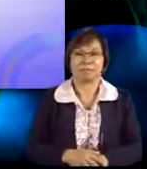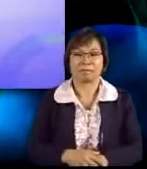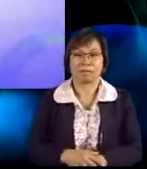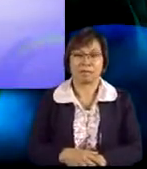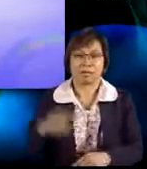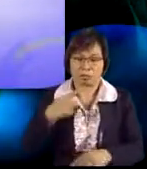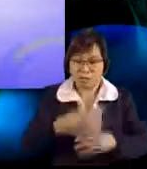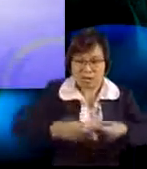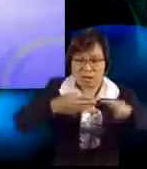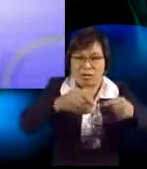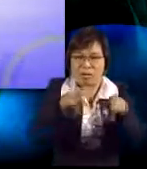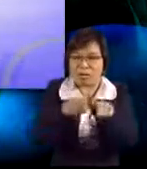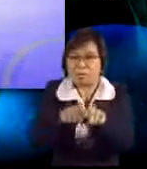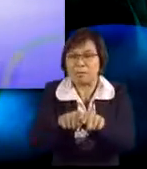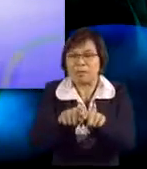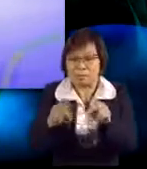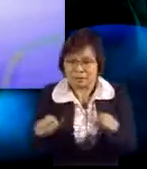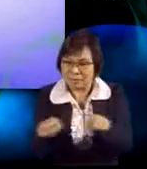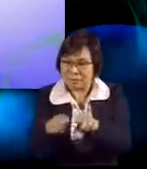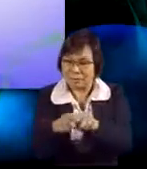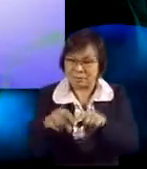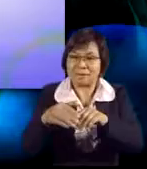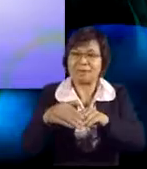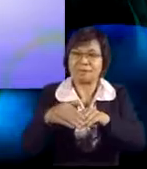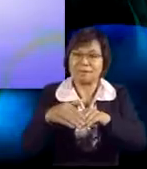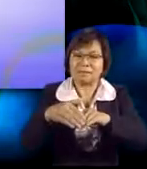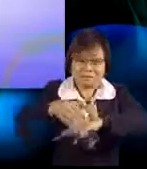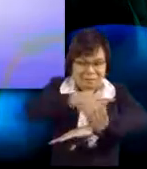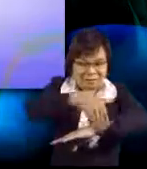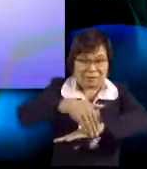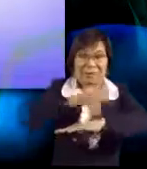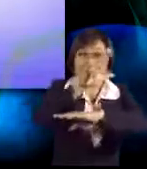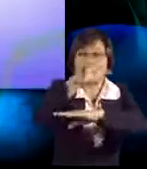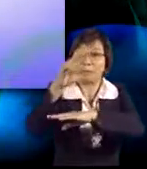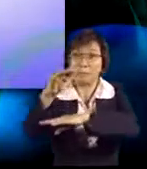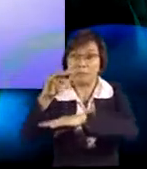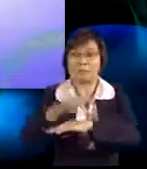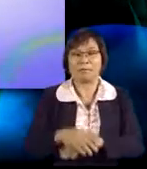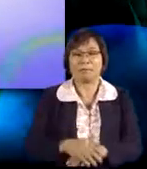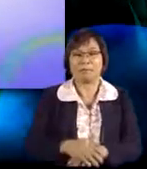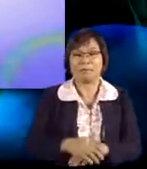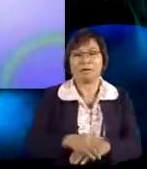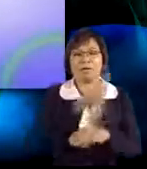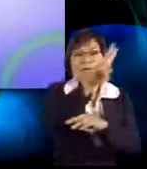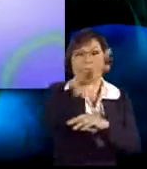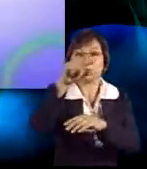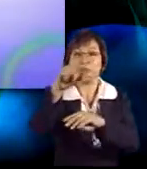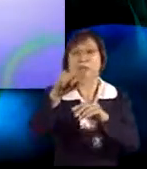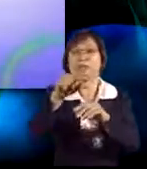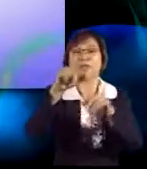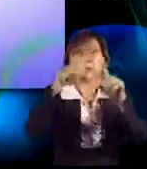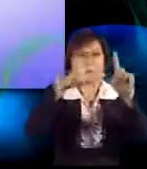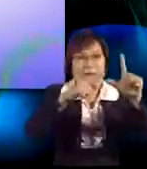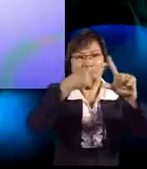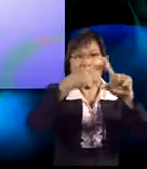However, we are given the equivalent sign. So the hidden measurement is 3 meters. Volume G is equal to length